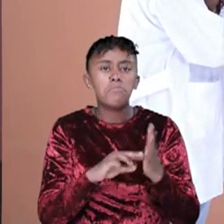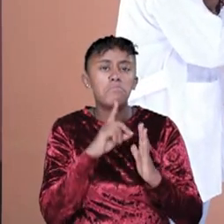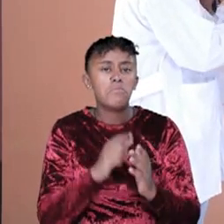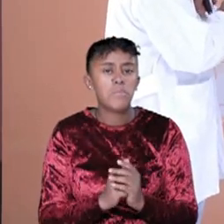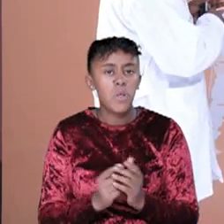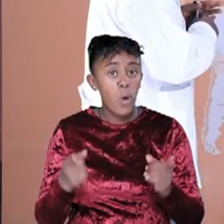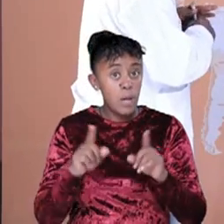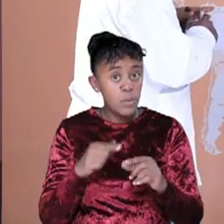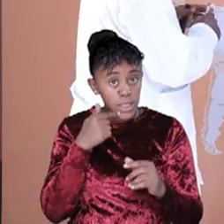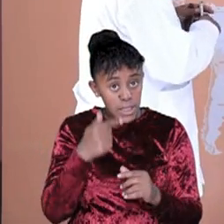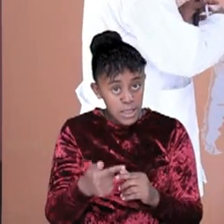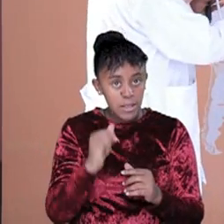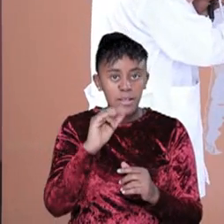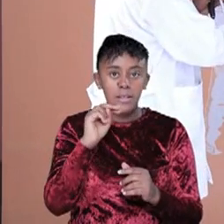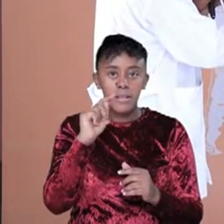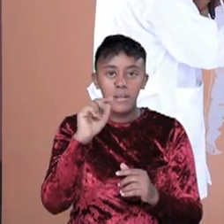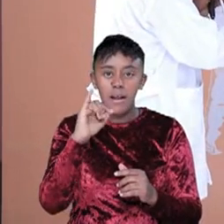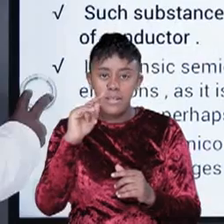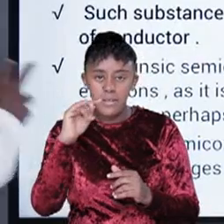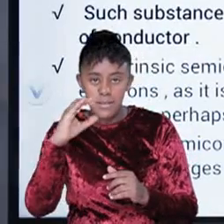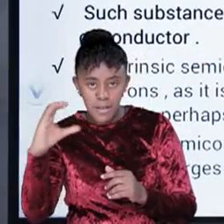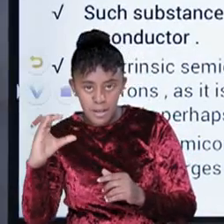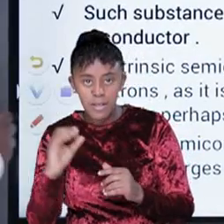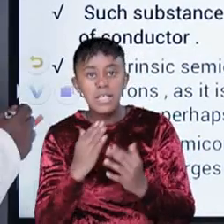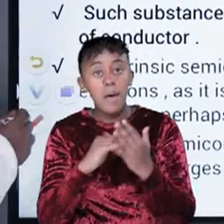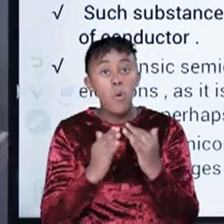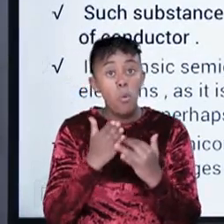mean when we say intrinsic semiconductor?